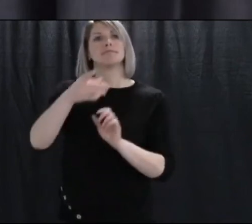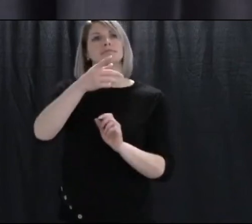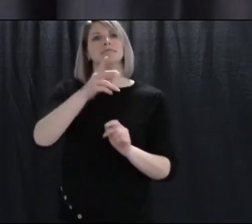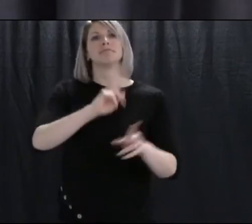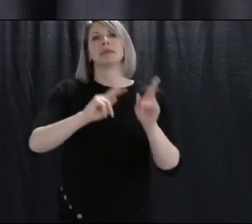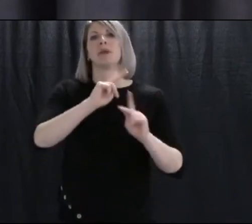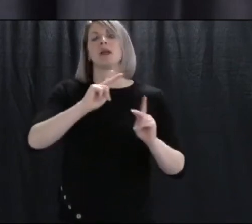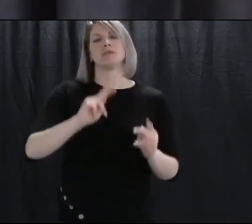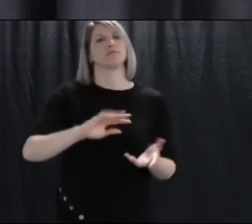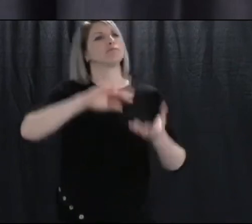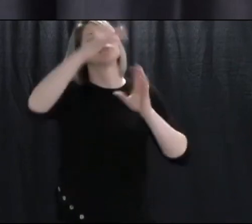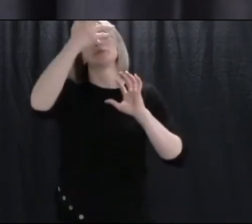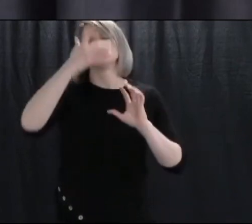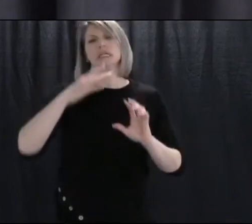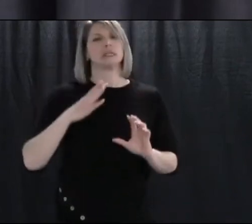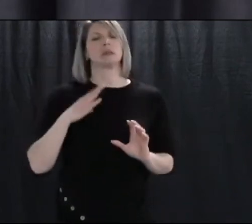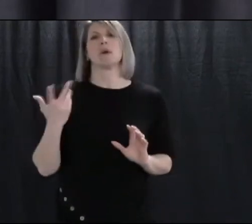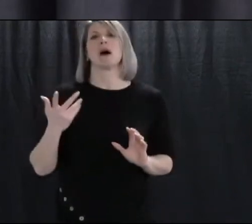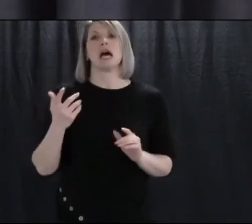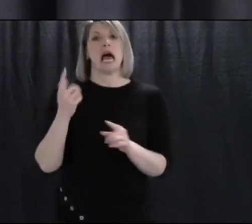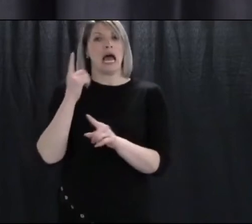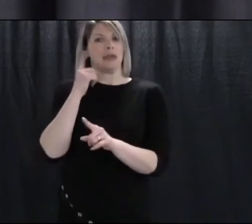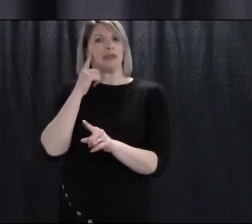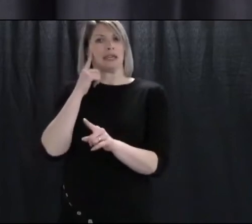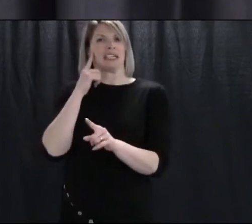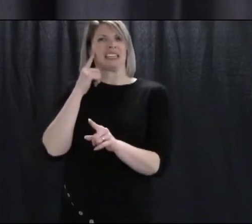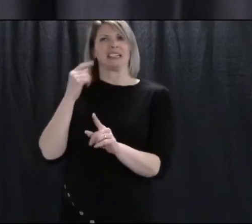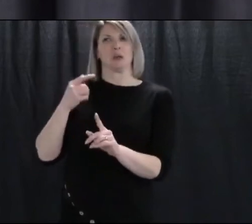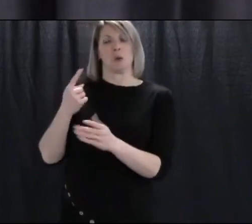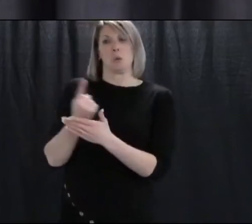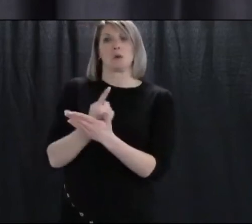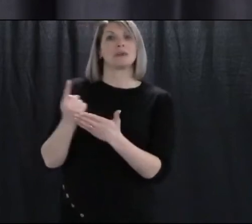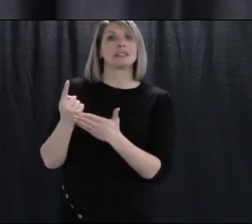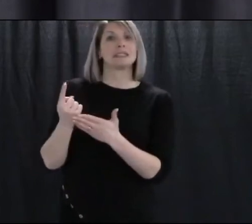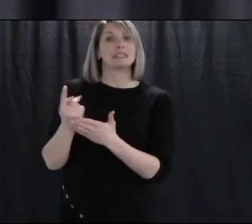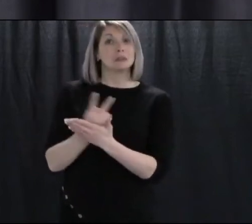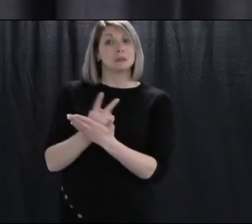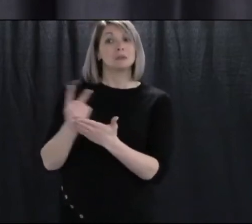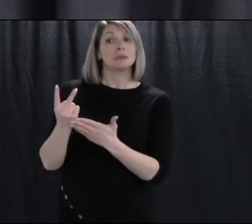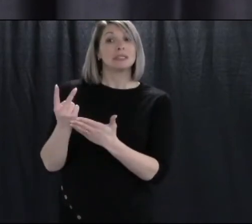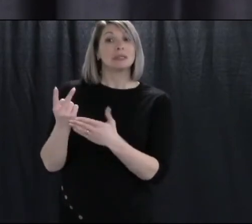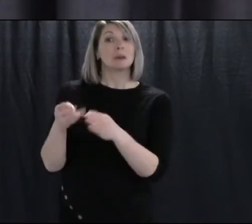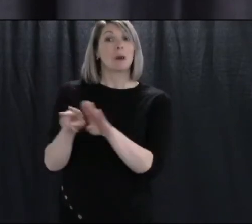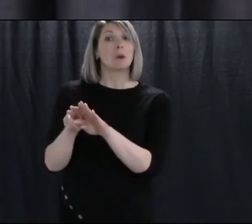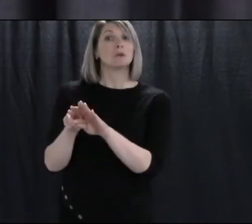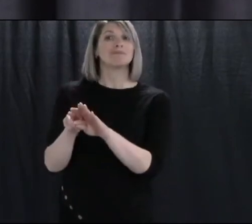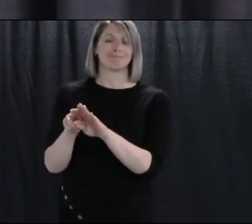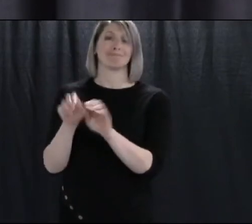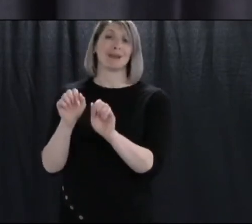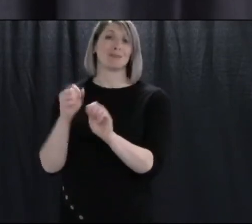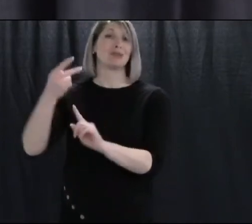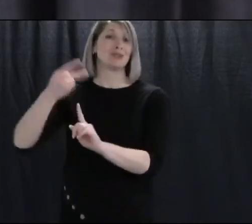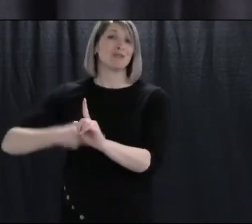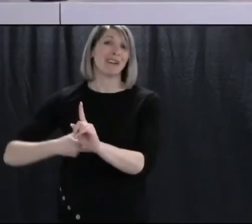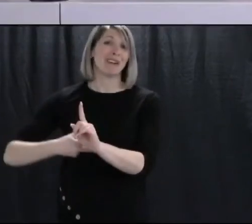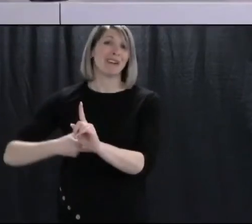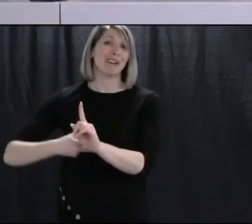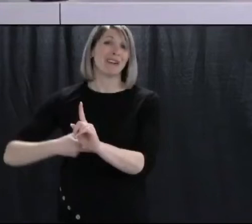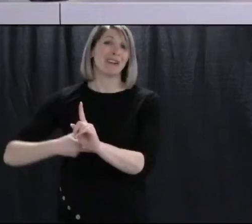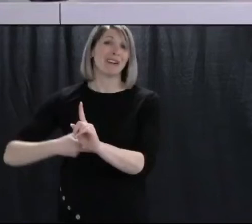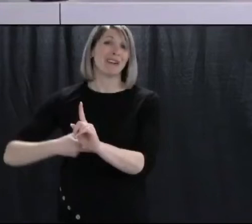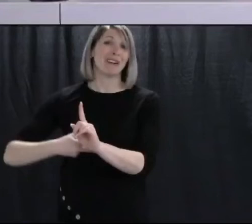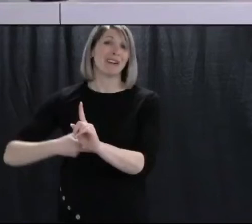to be something we will be able to lift, in my opinion, for weeks, if not months. And as we said, if you look